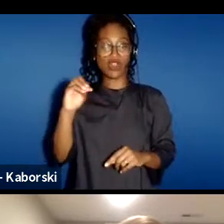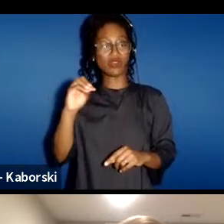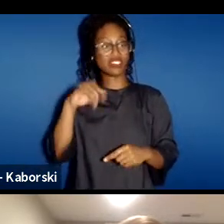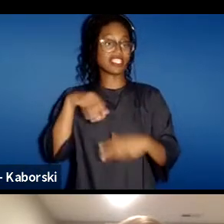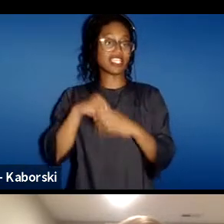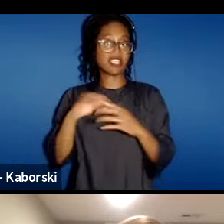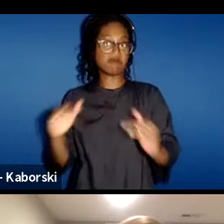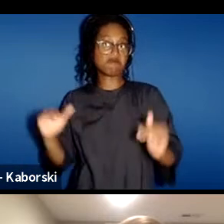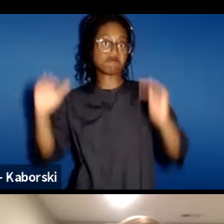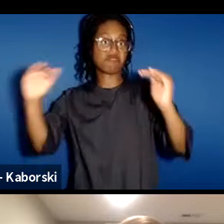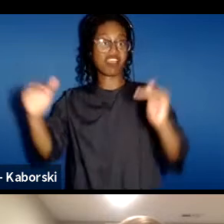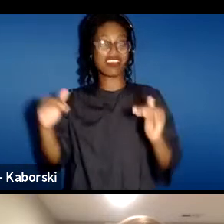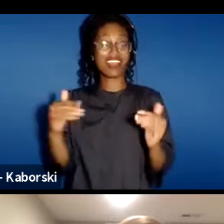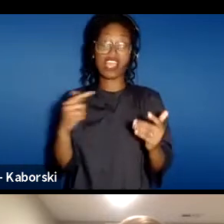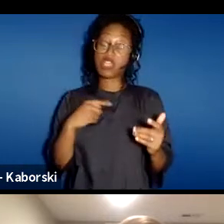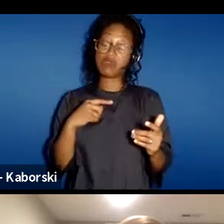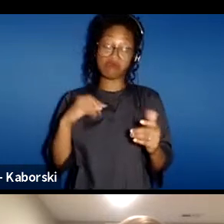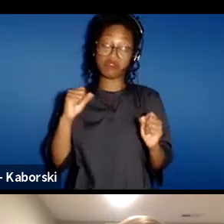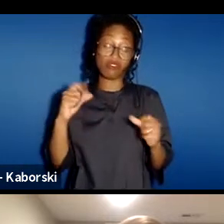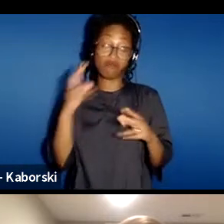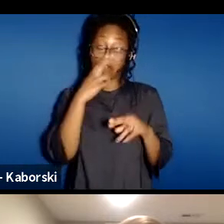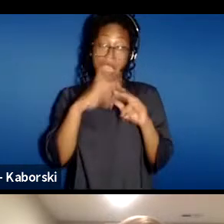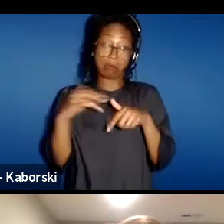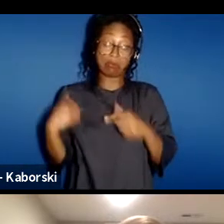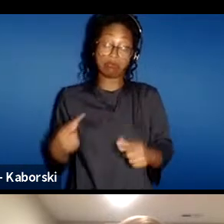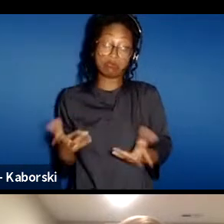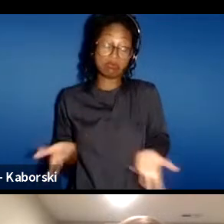little bit more. And it was a blast. Yeah.